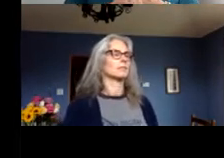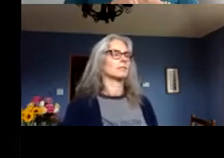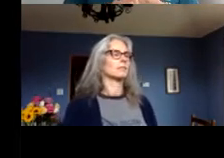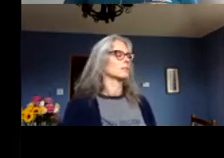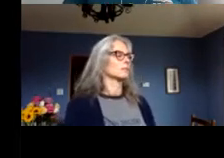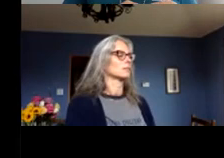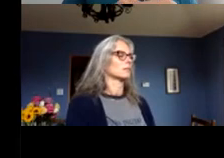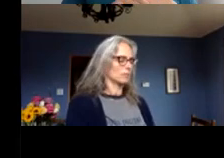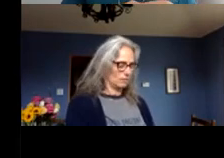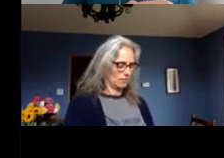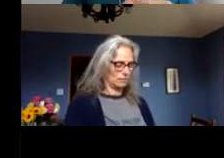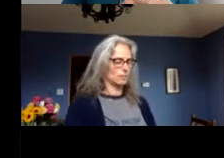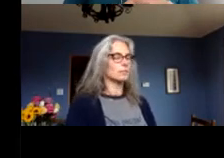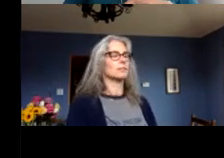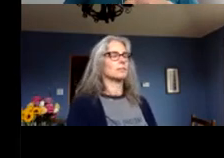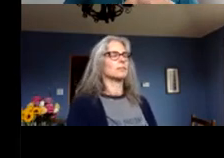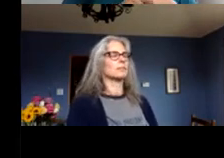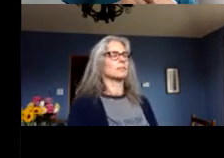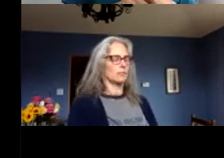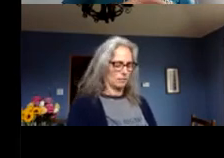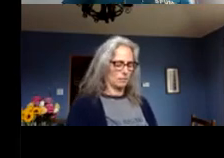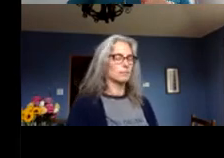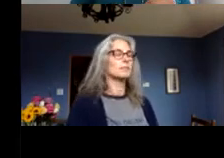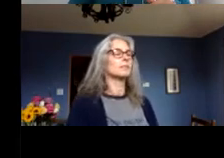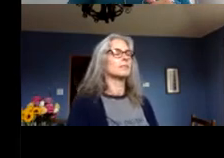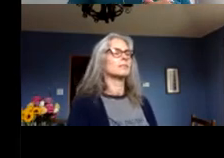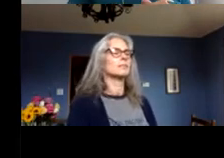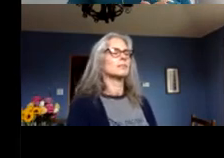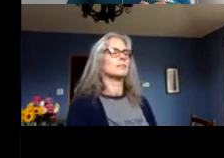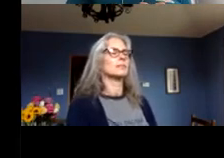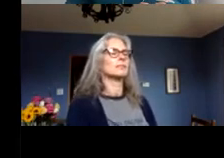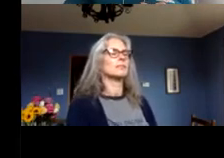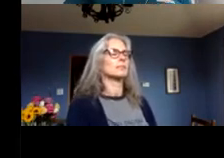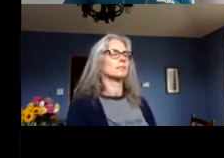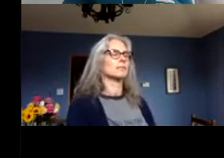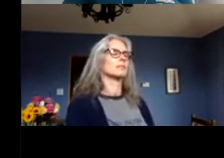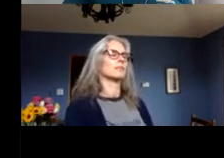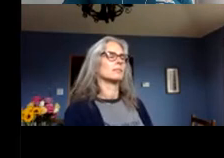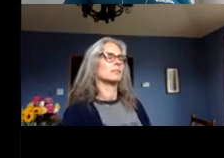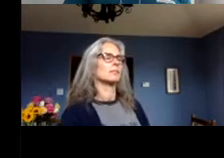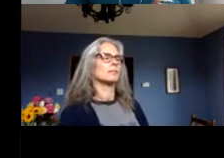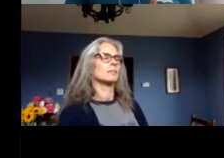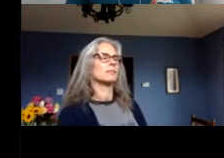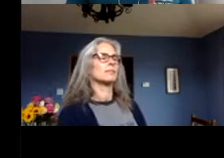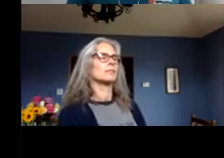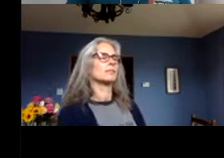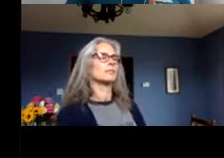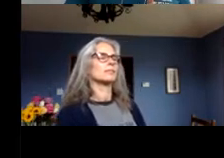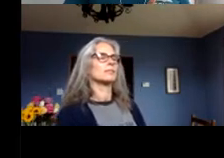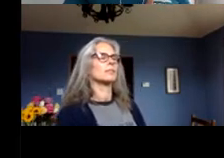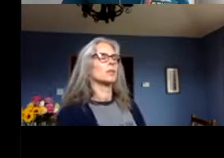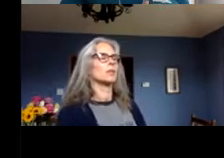for and all that kind of stuff, what to know about it. That stuff is all there. And again, this is a district website page, and so it is